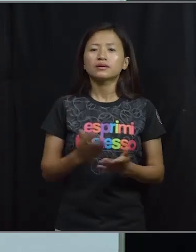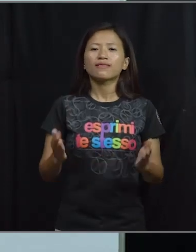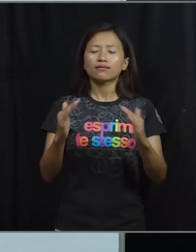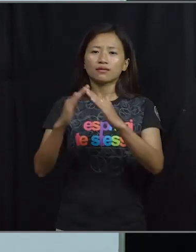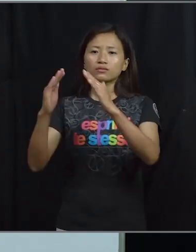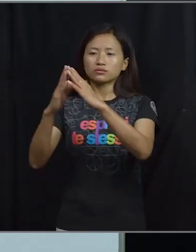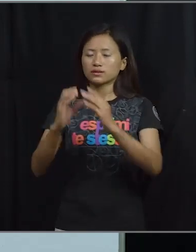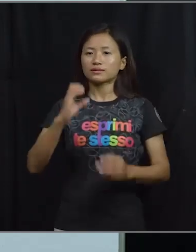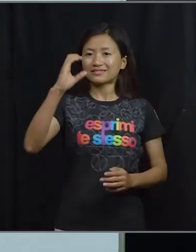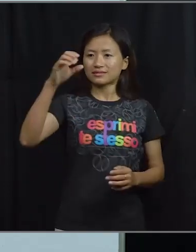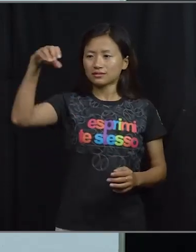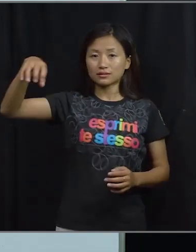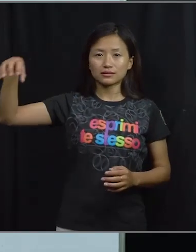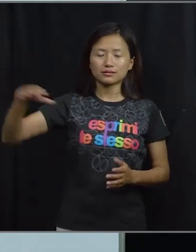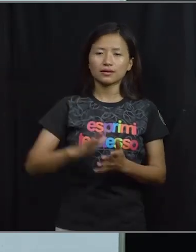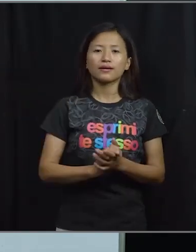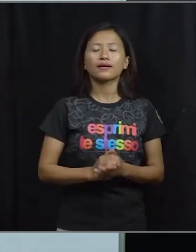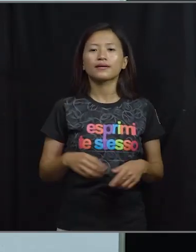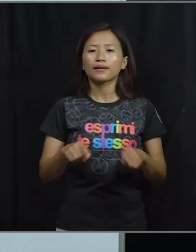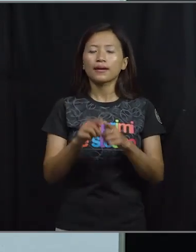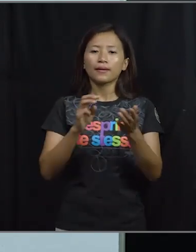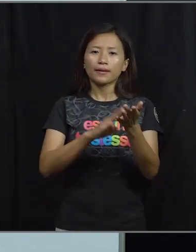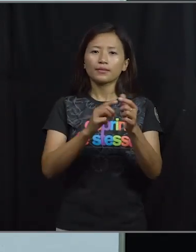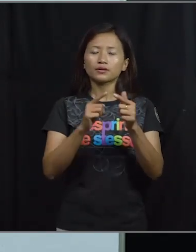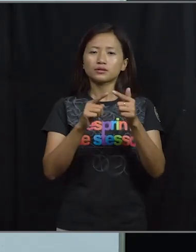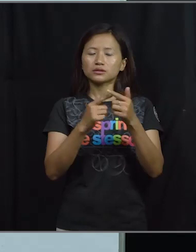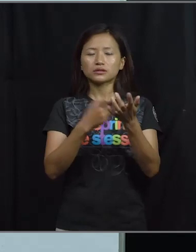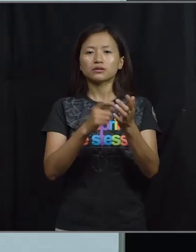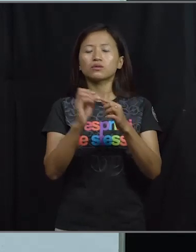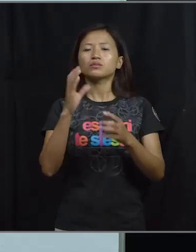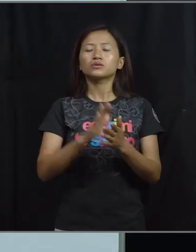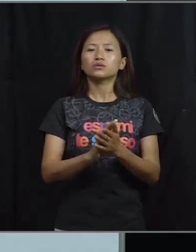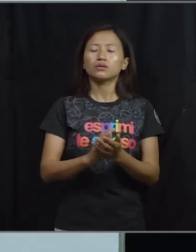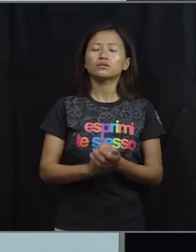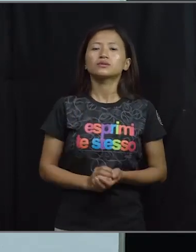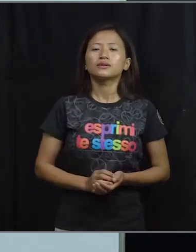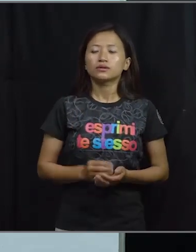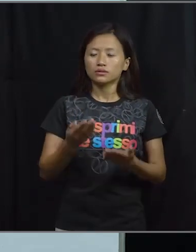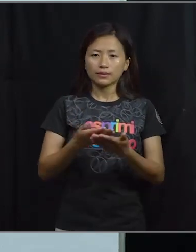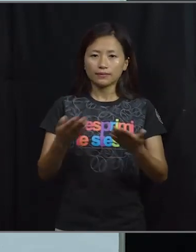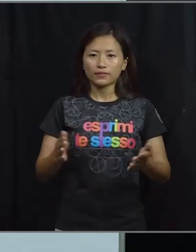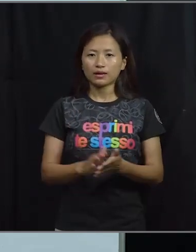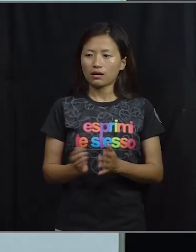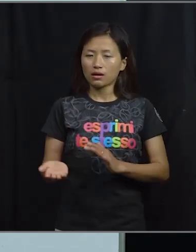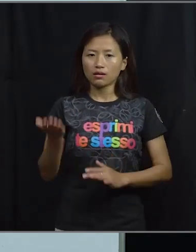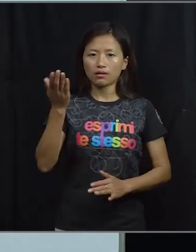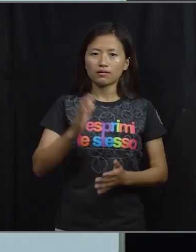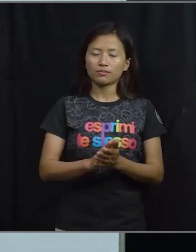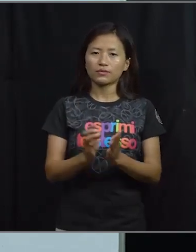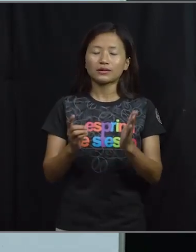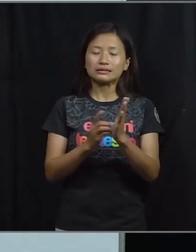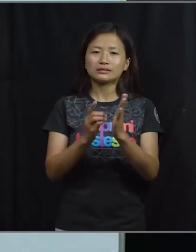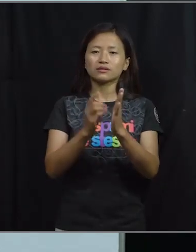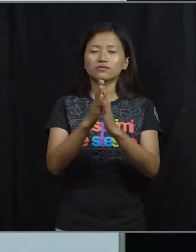towns, cities and metropolitan cities. These enterprises are those enterprises which are set up in a